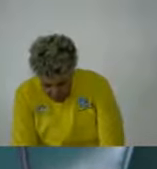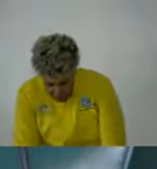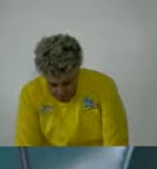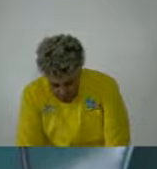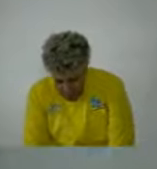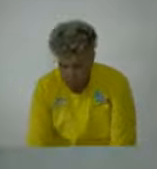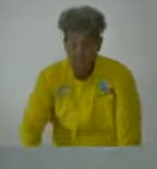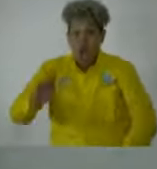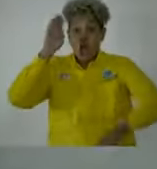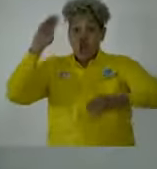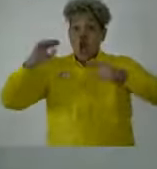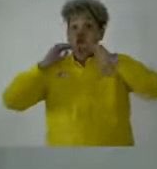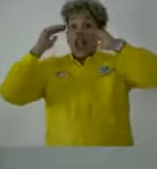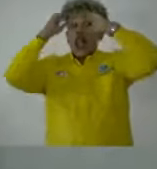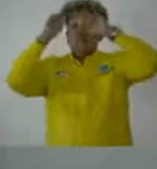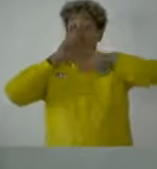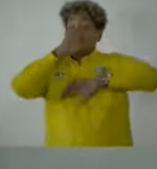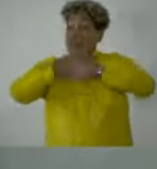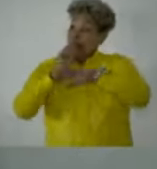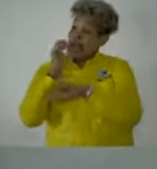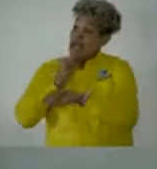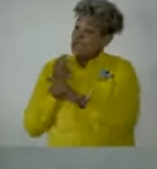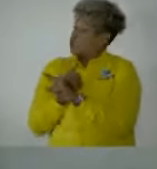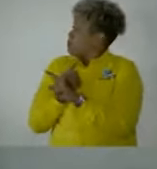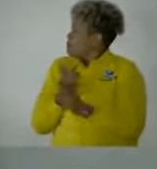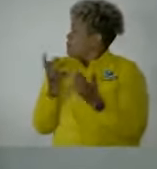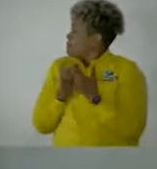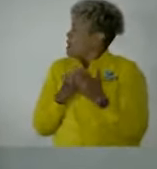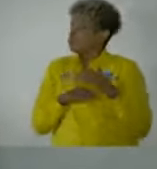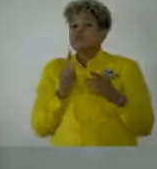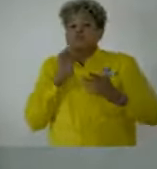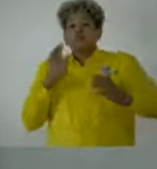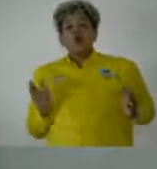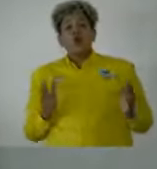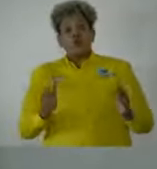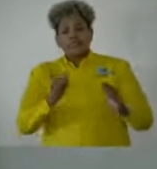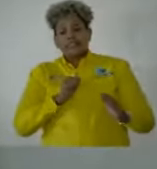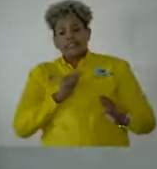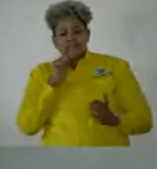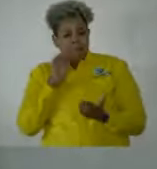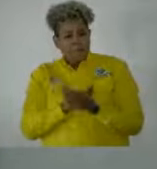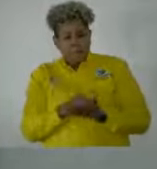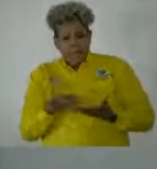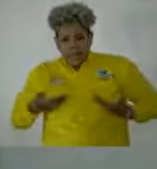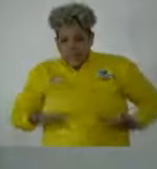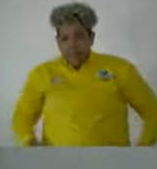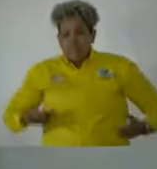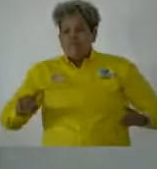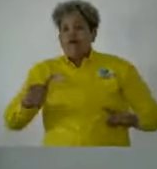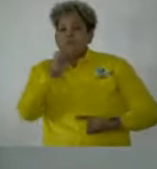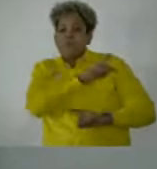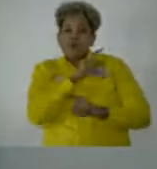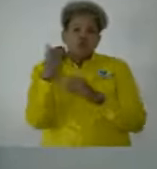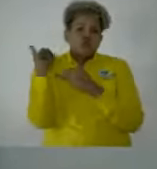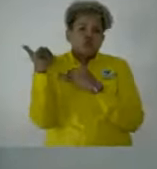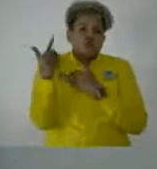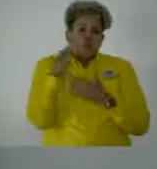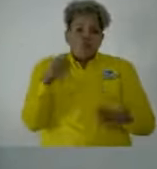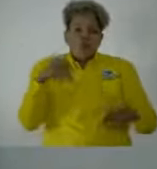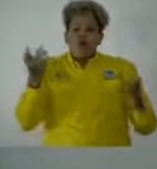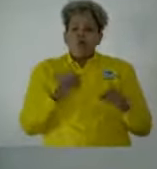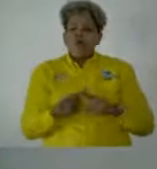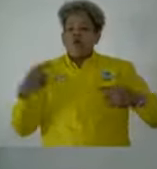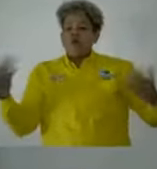At all levels, on an age-appropriate basis, to encourage self-belief, personal responsibility, and